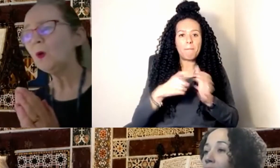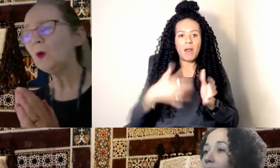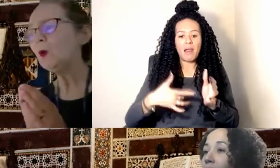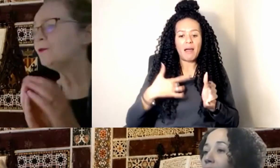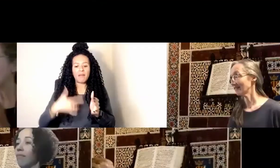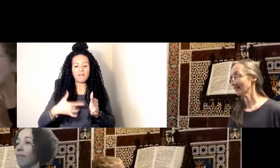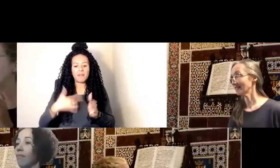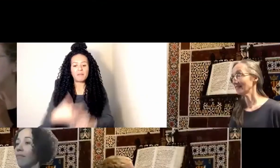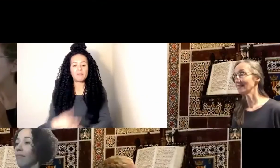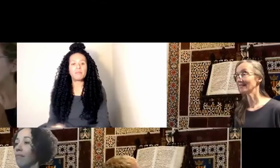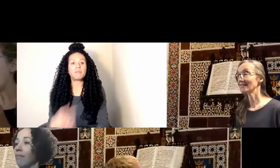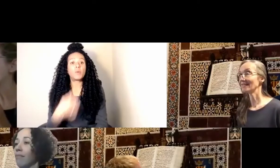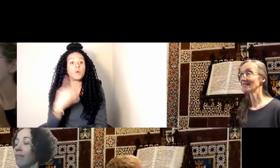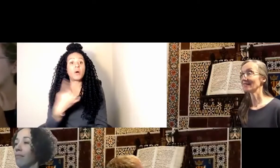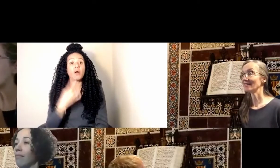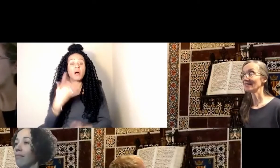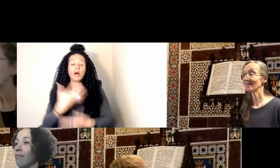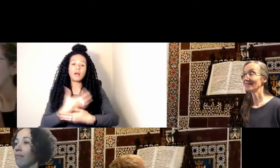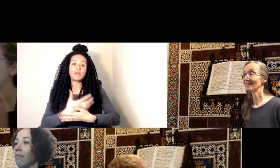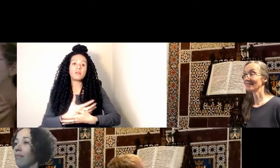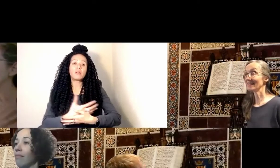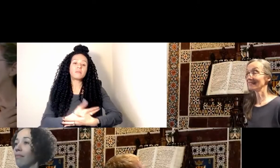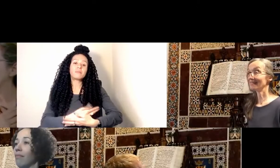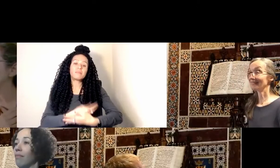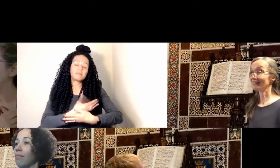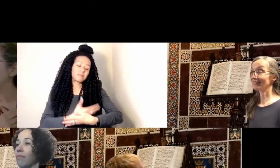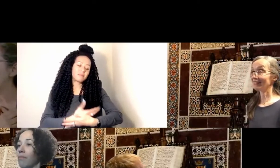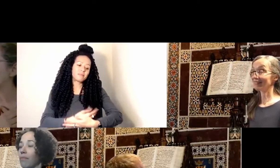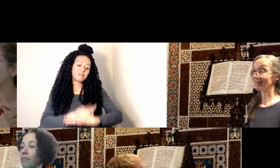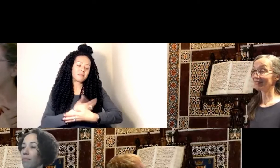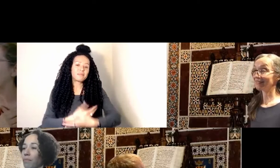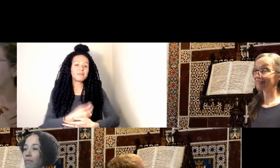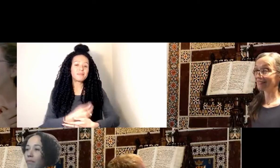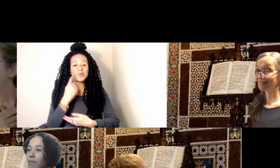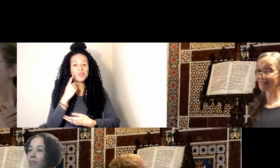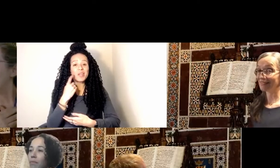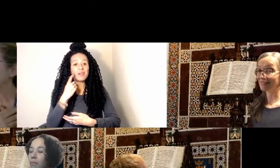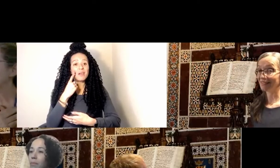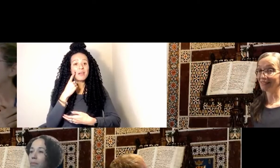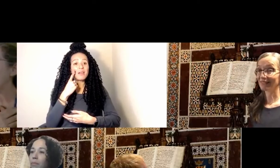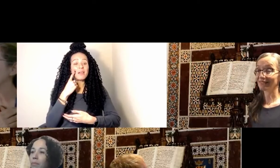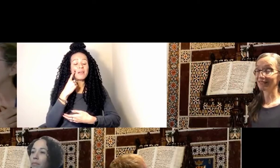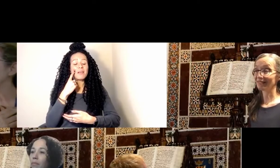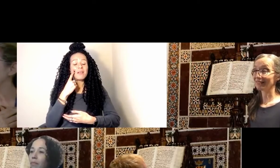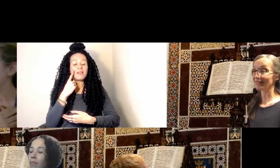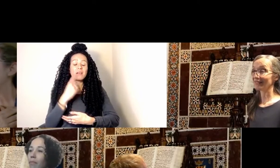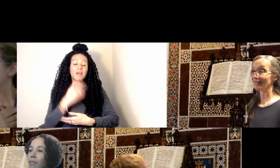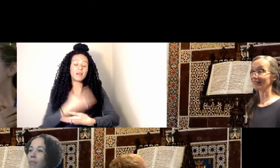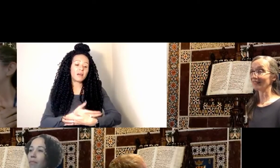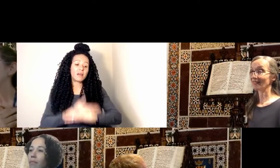Who fed me from her gentle breast and hushed